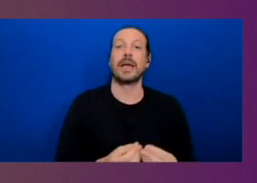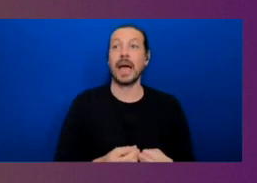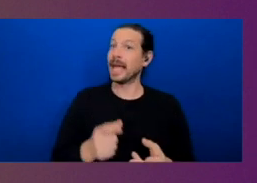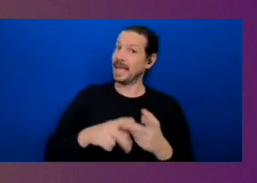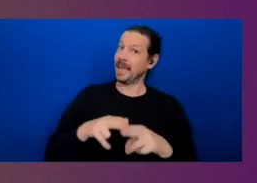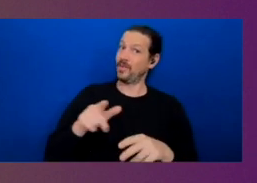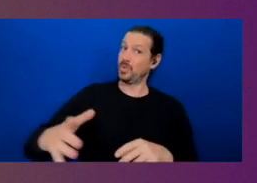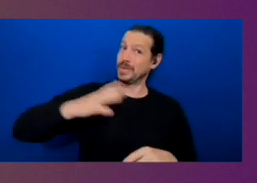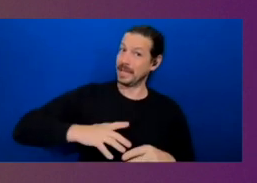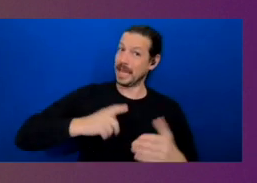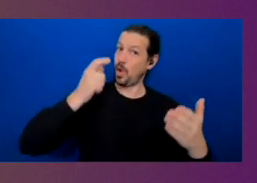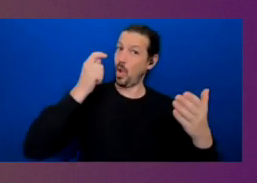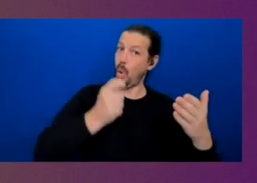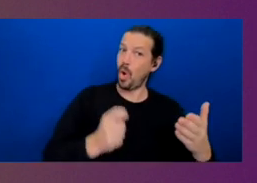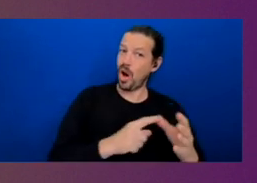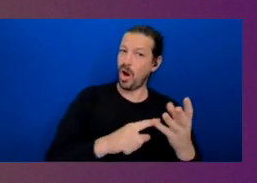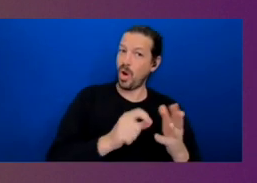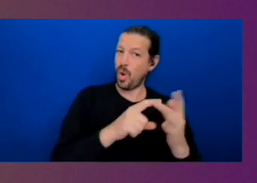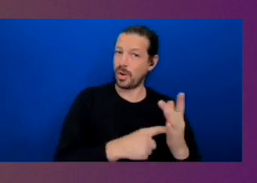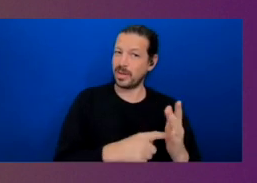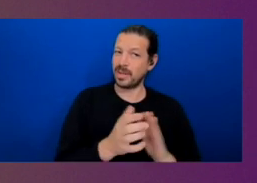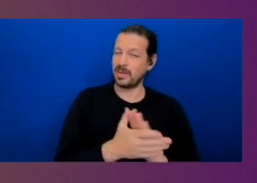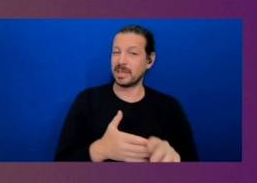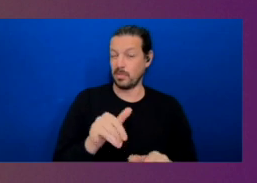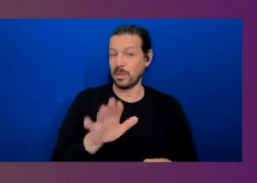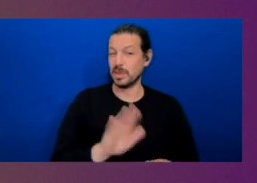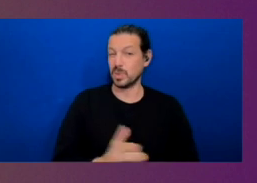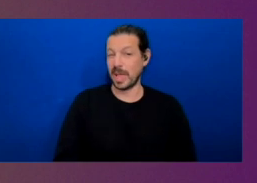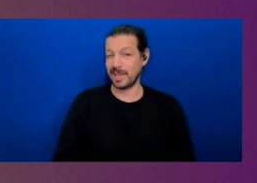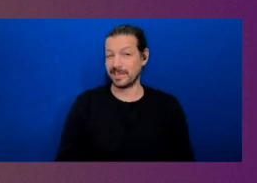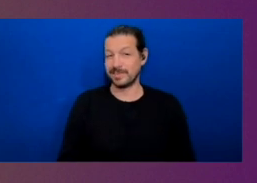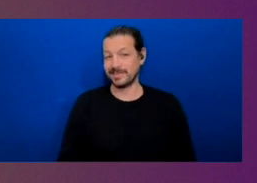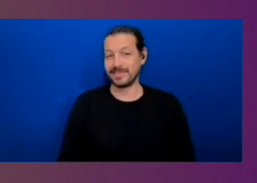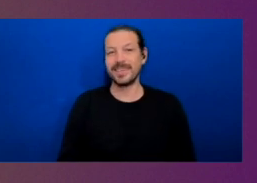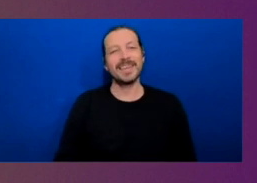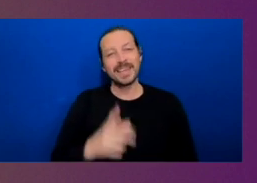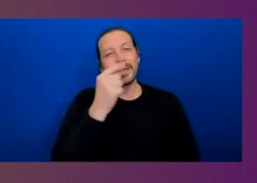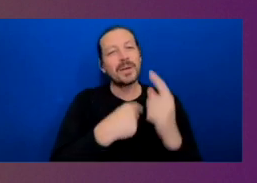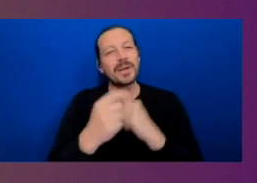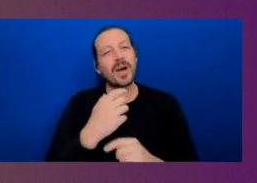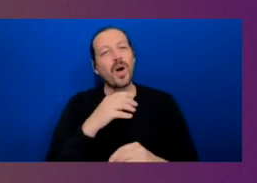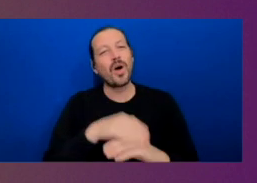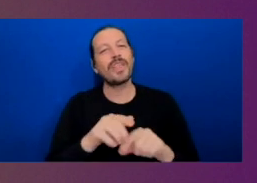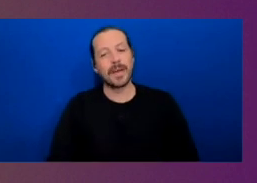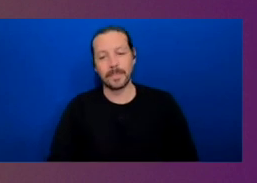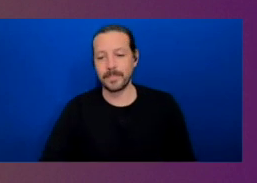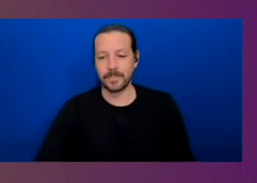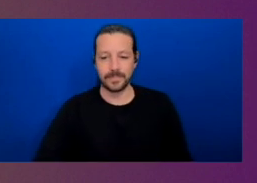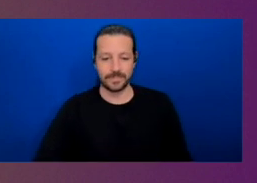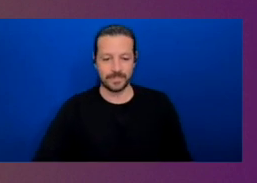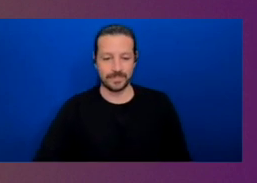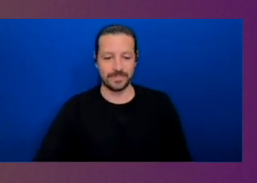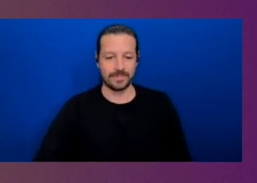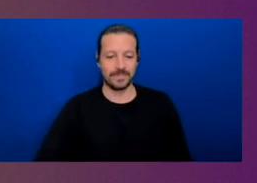it's probably already too late. Can you tell us a little bit about what you meant by that? Yes, it's a lot